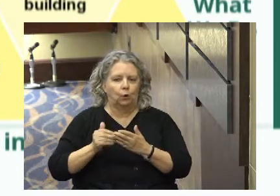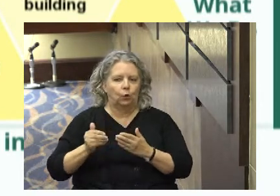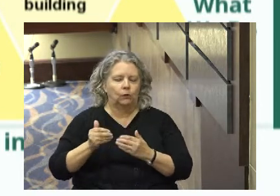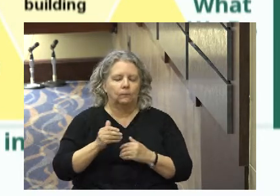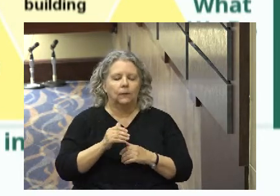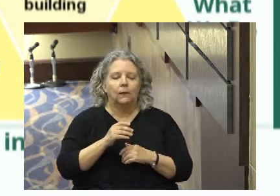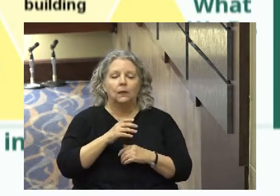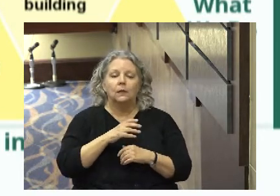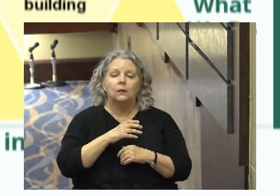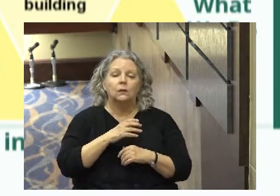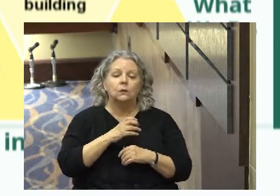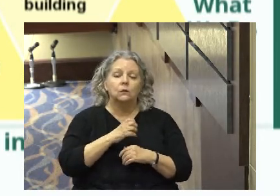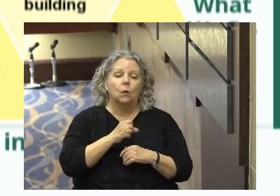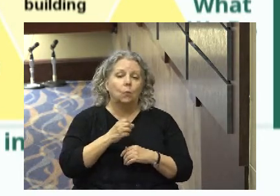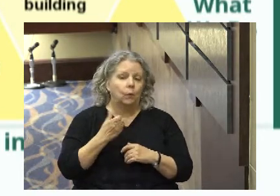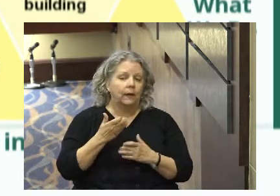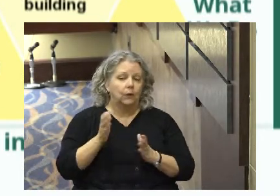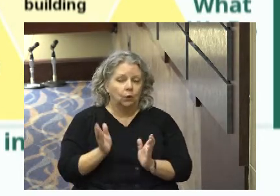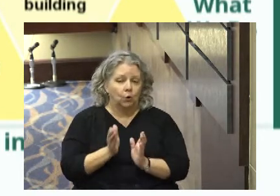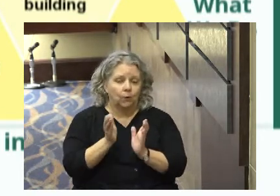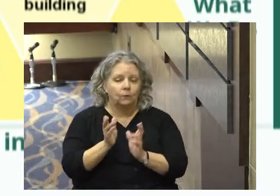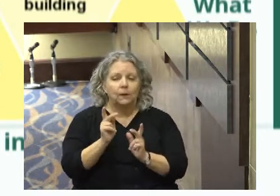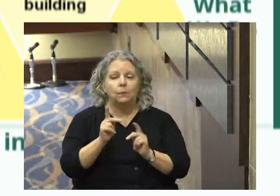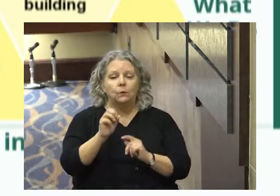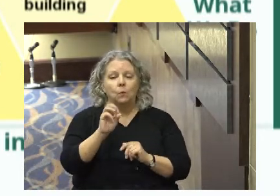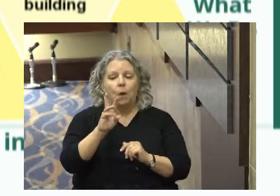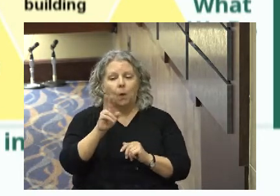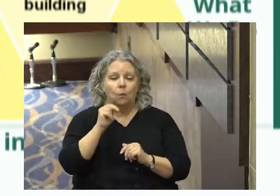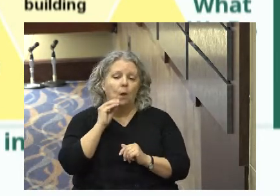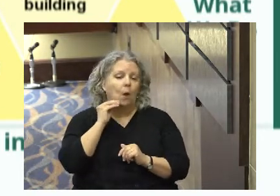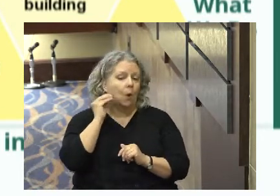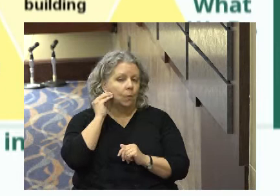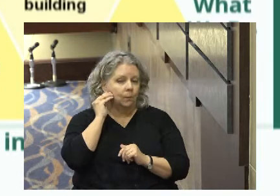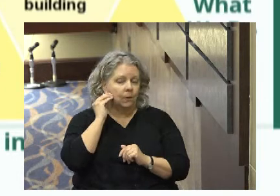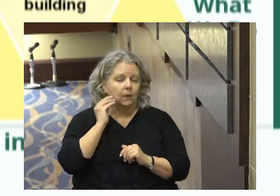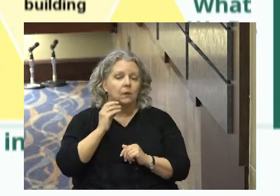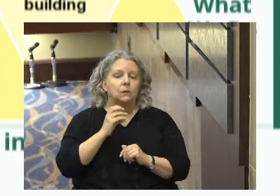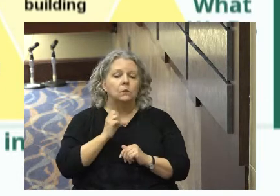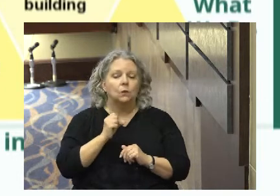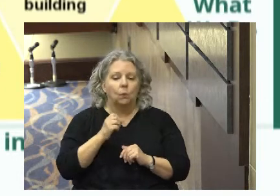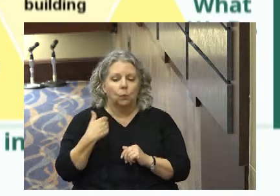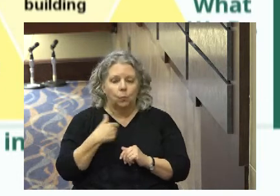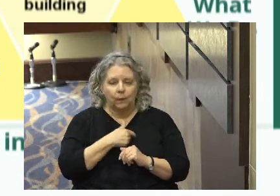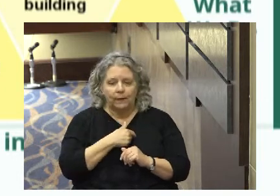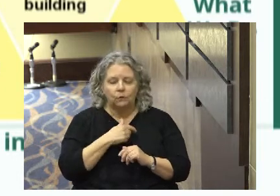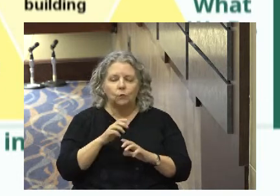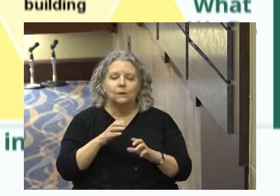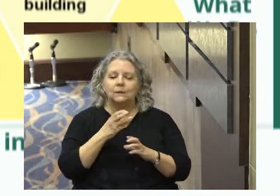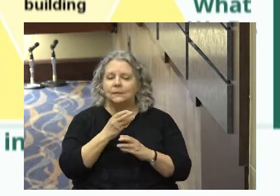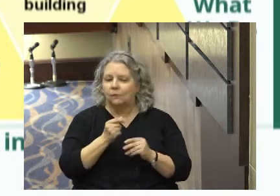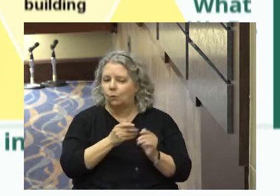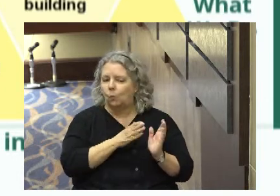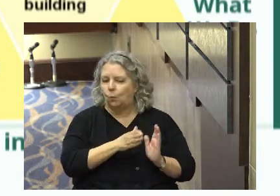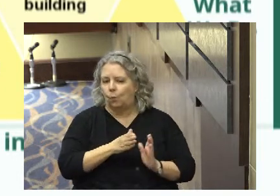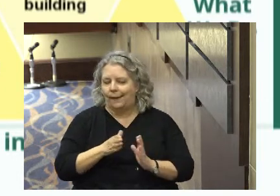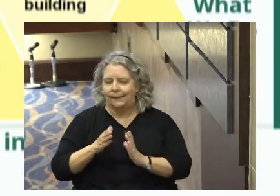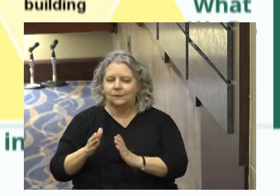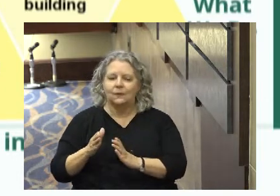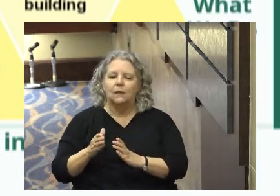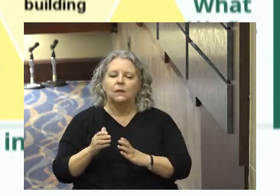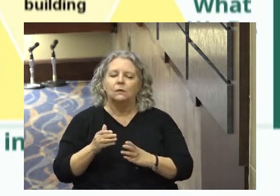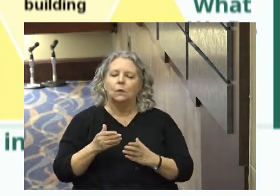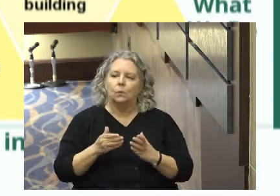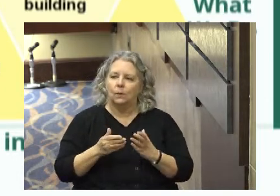efforts, we do it in a myriad of things. We have our financial literacy classes, our affordable home building, and our home repairs that lead to the building of